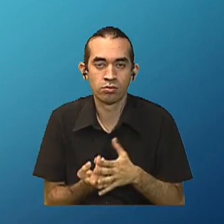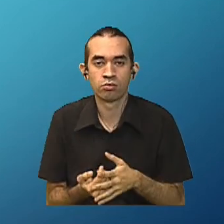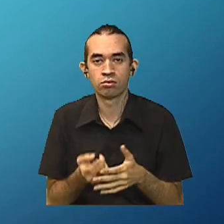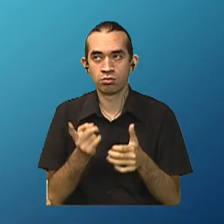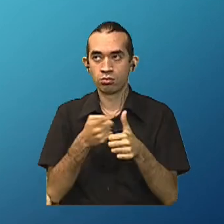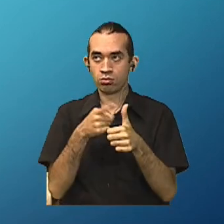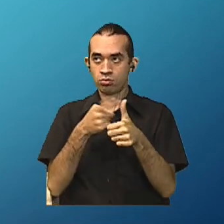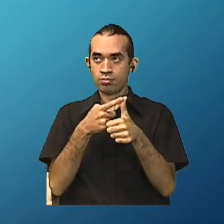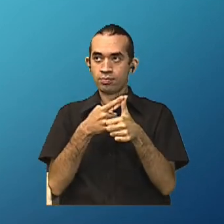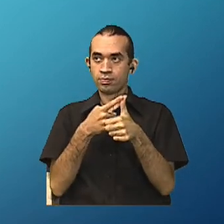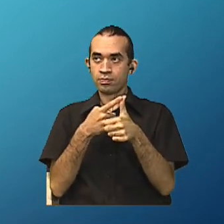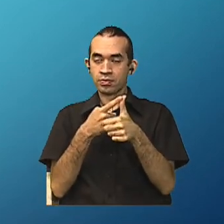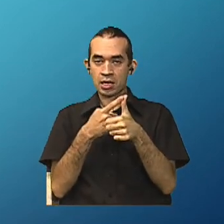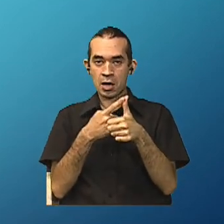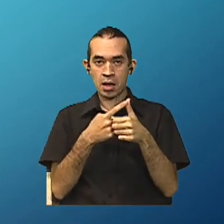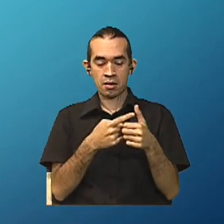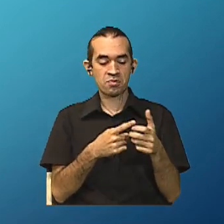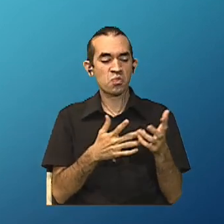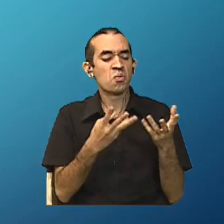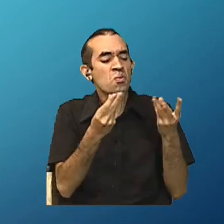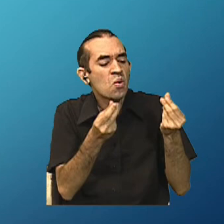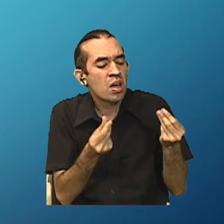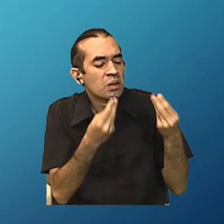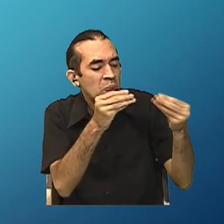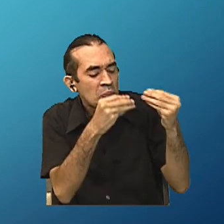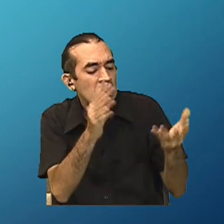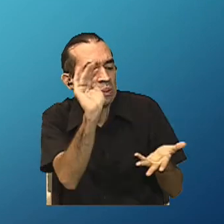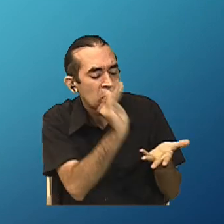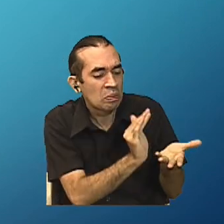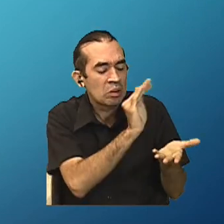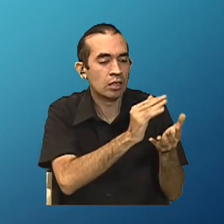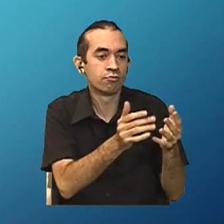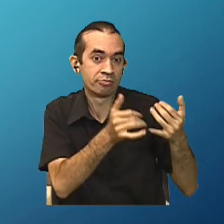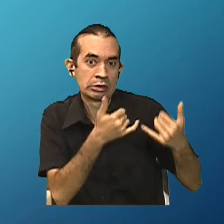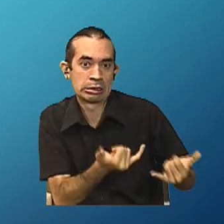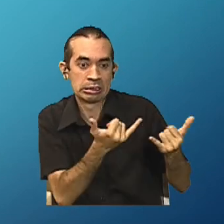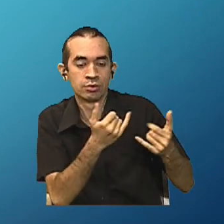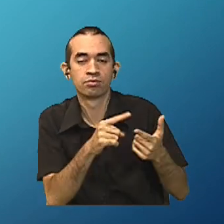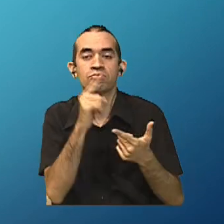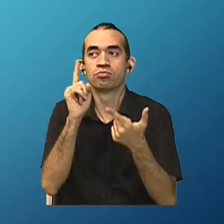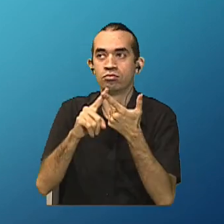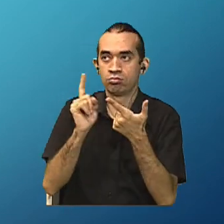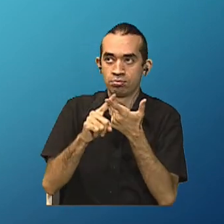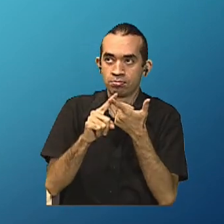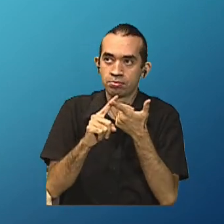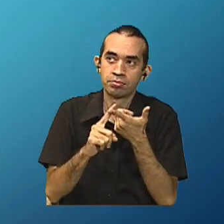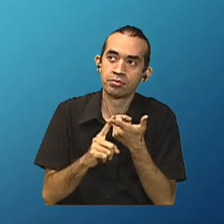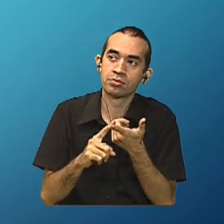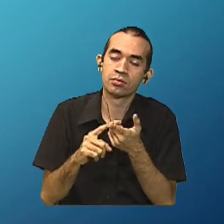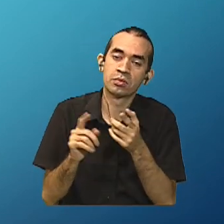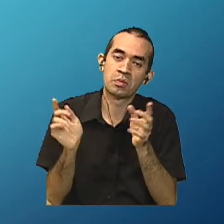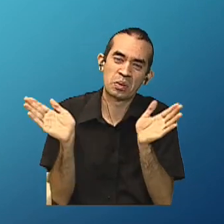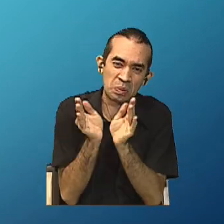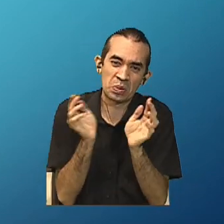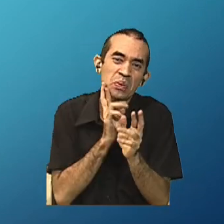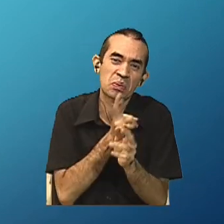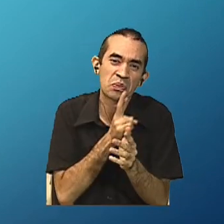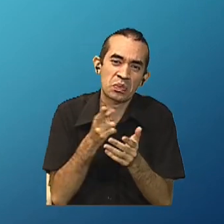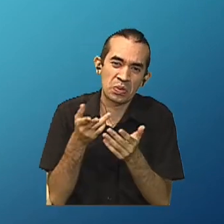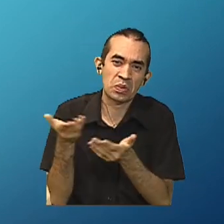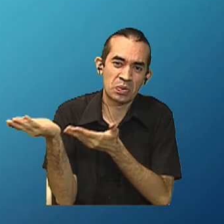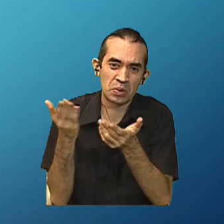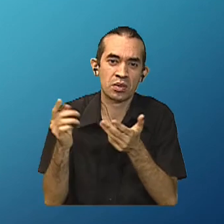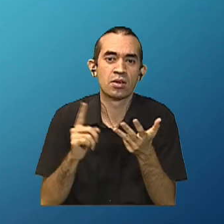sales inventories, ordering from small restaurants, promoting the delivery of shoes.